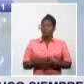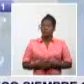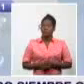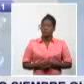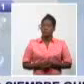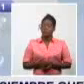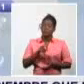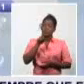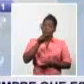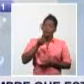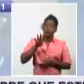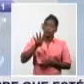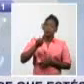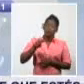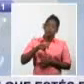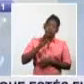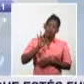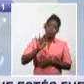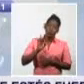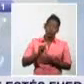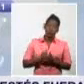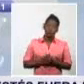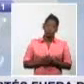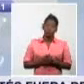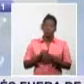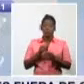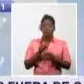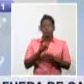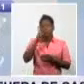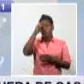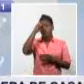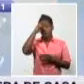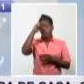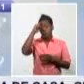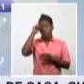Ciego de Ávila 18.7,